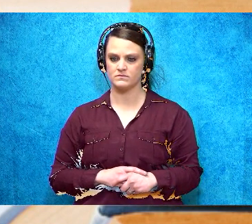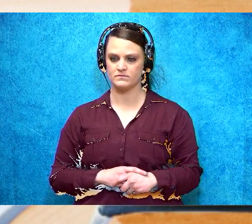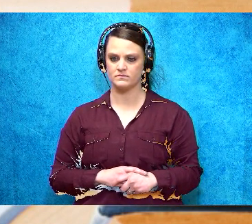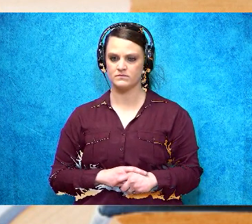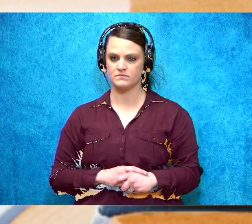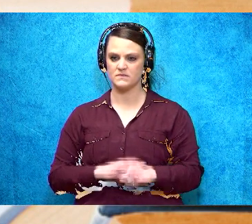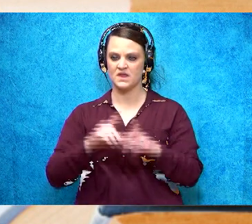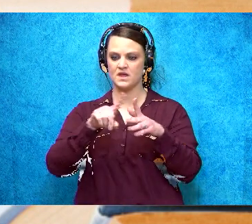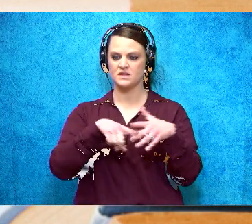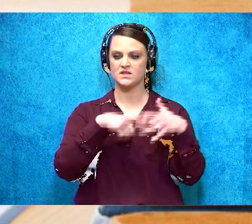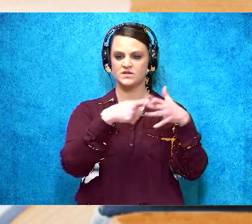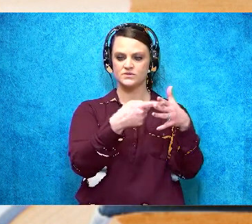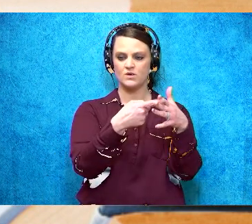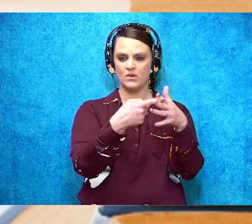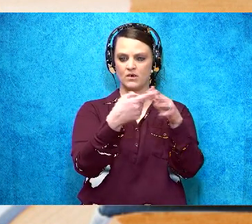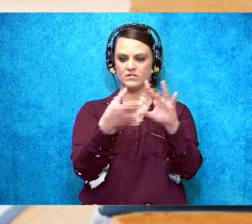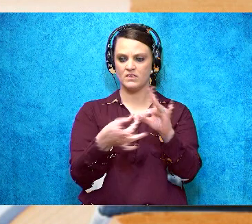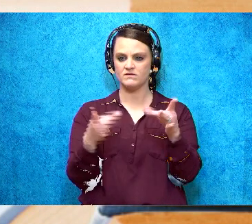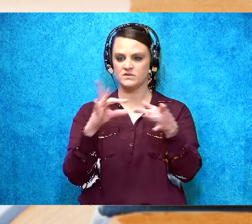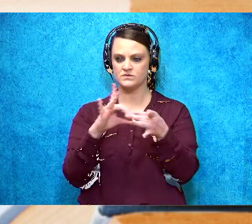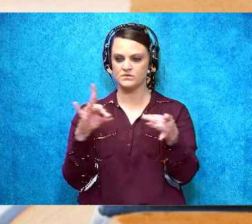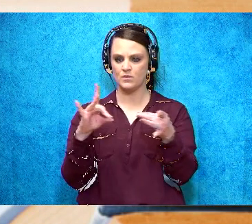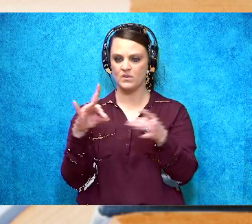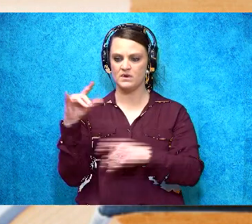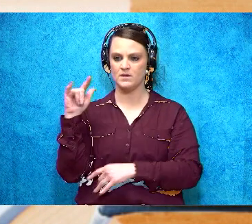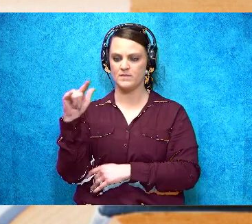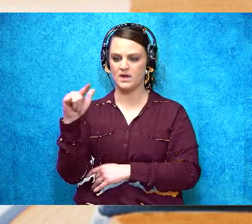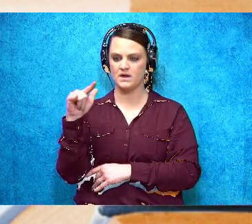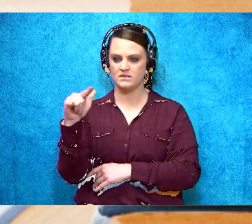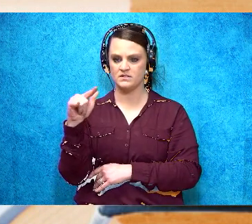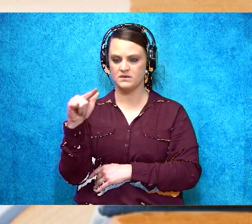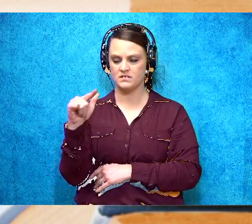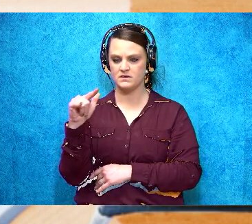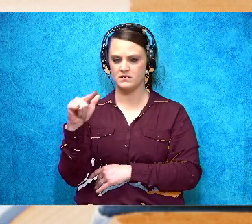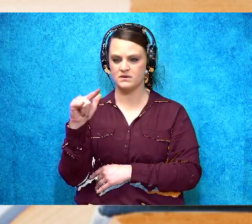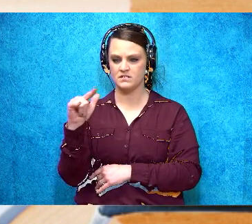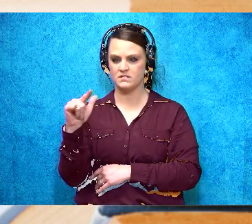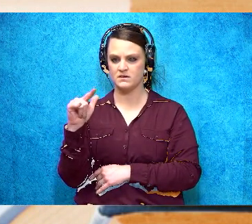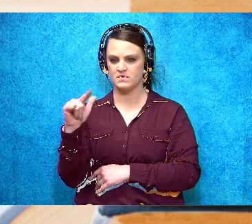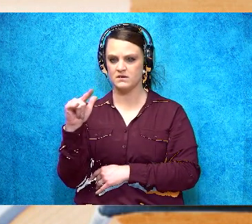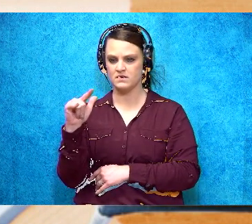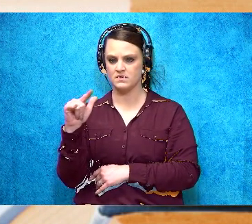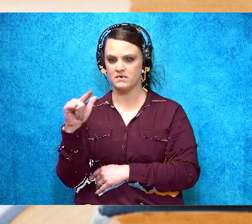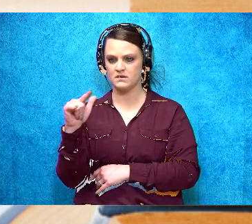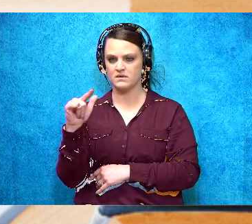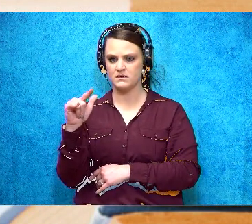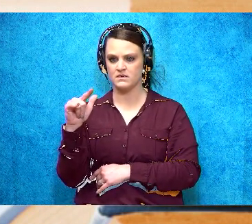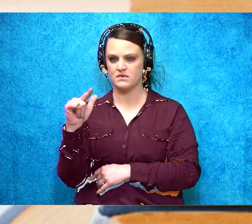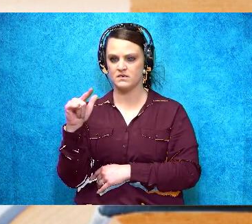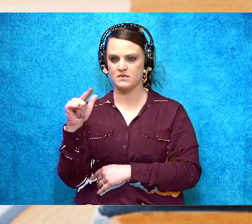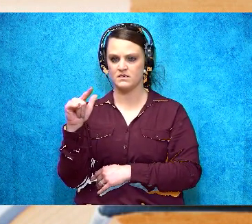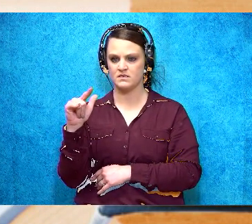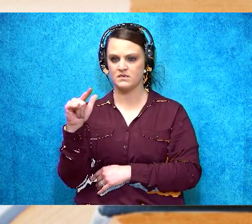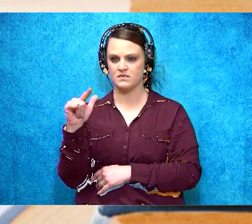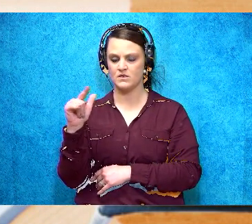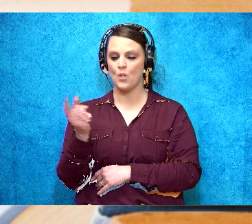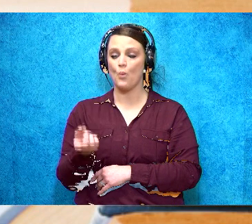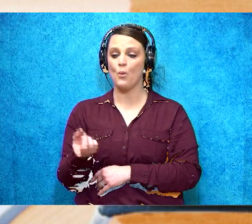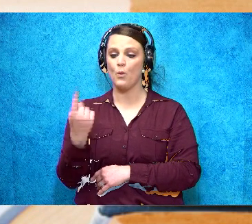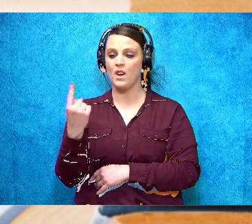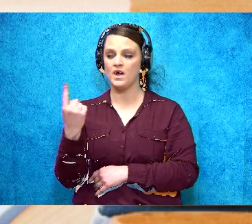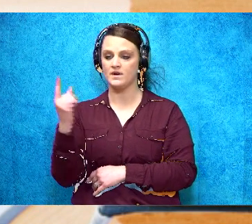In the beginning of the story, the planes, or one of the